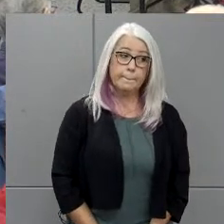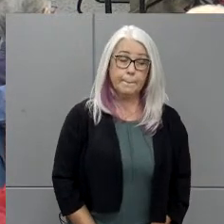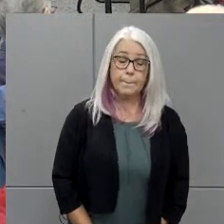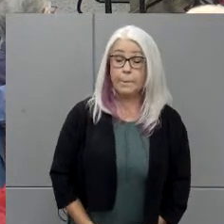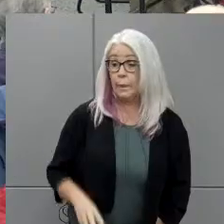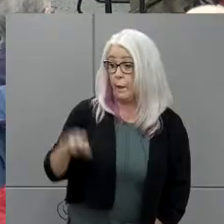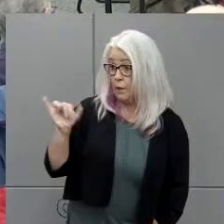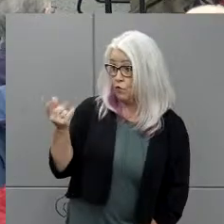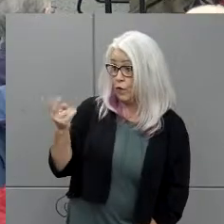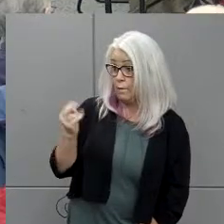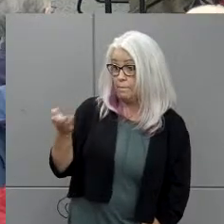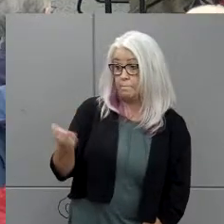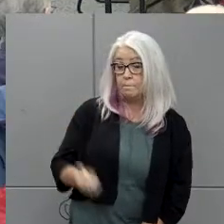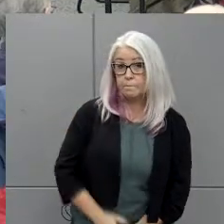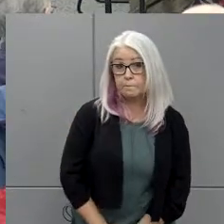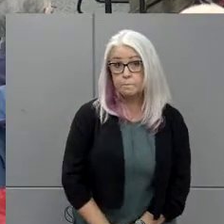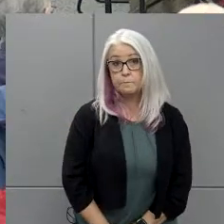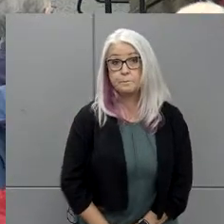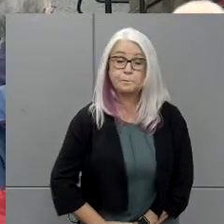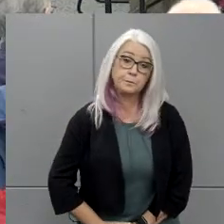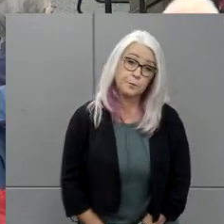John.